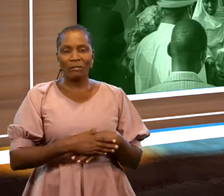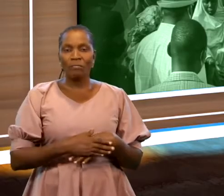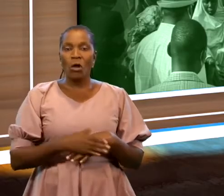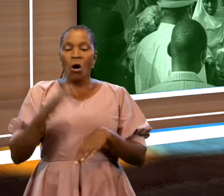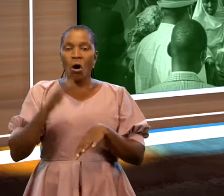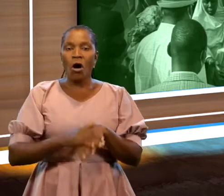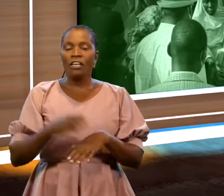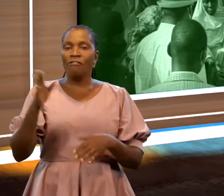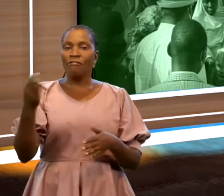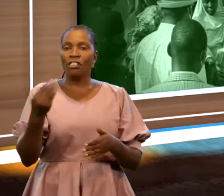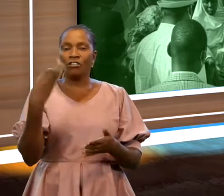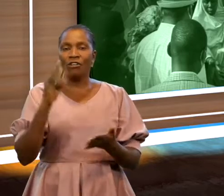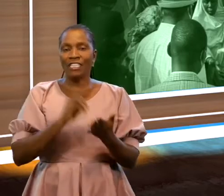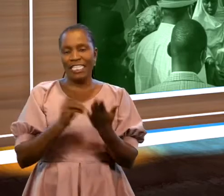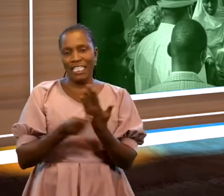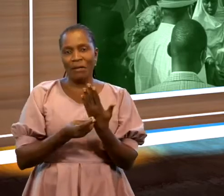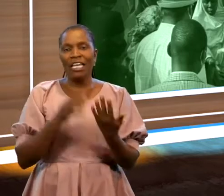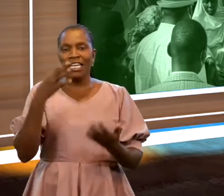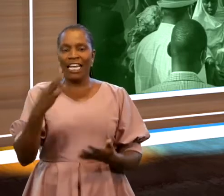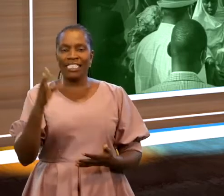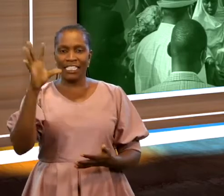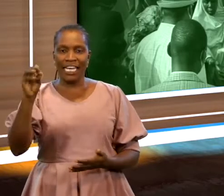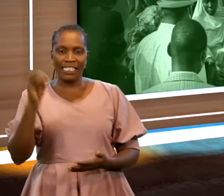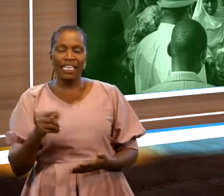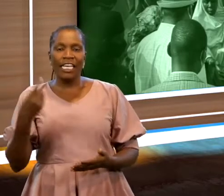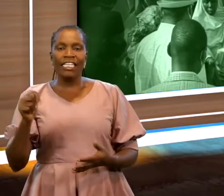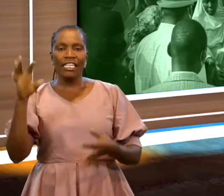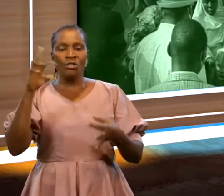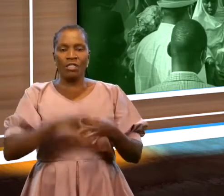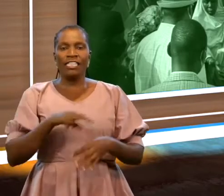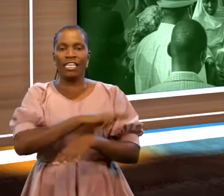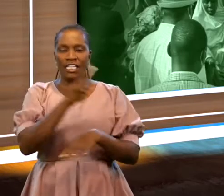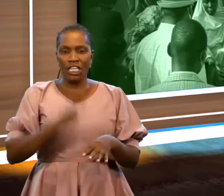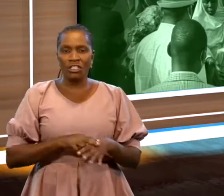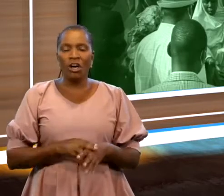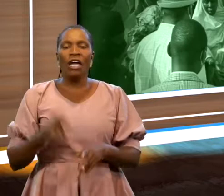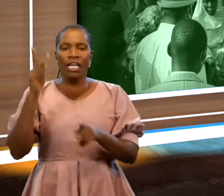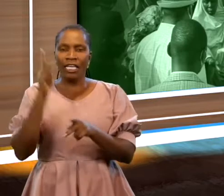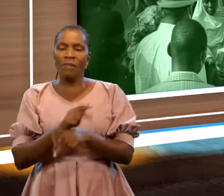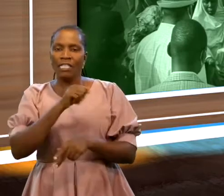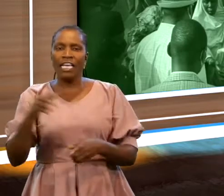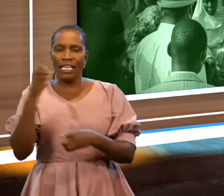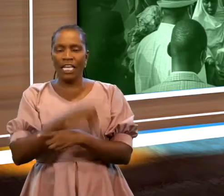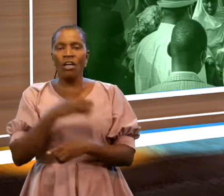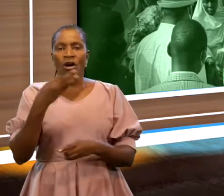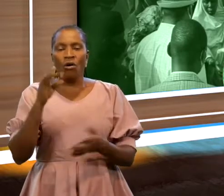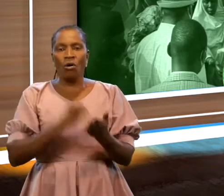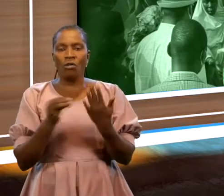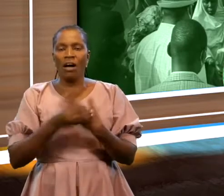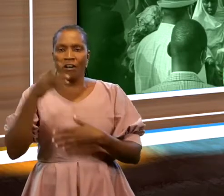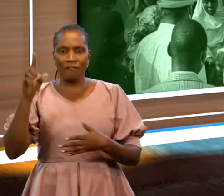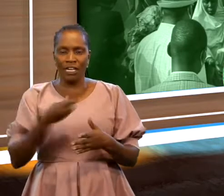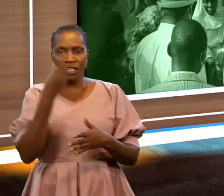Welcome back. On the 13th of December 1990, the United Nations General Assembly designated October 1st as